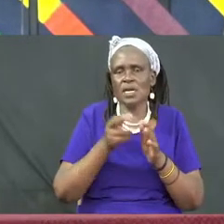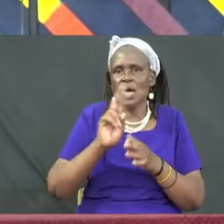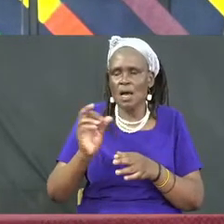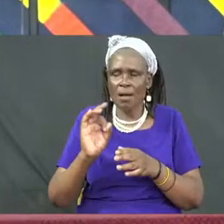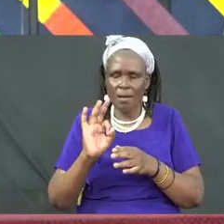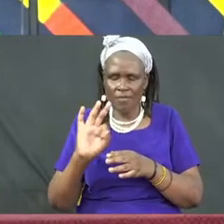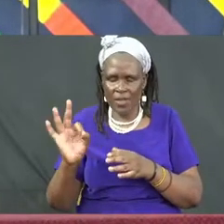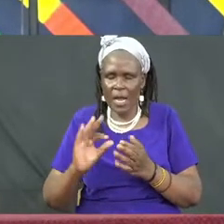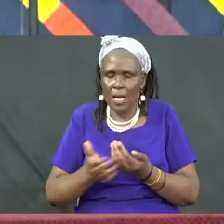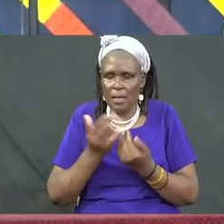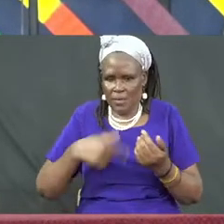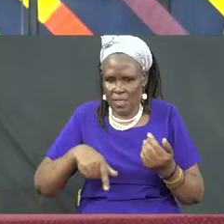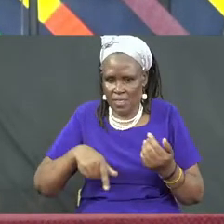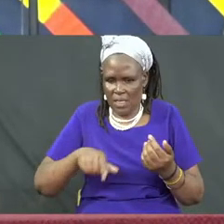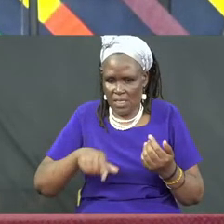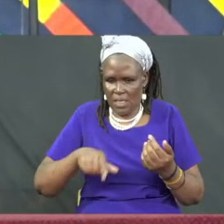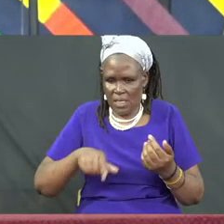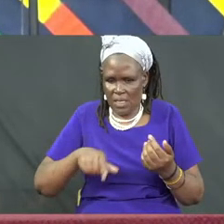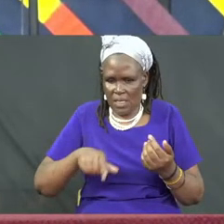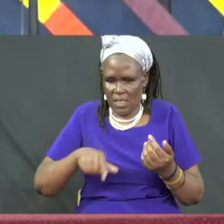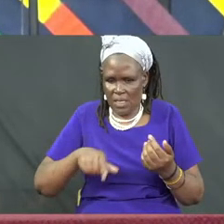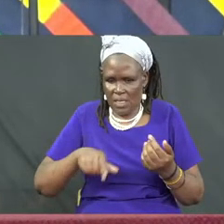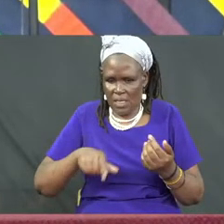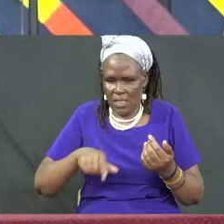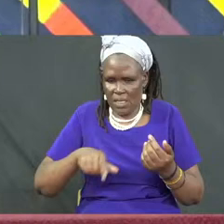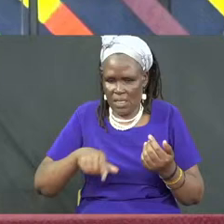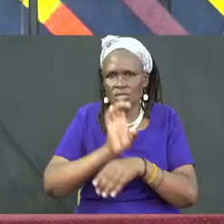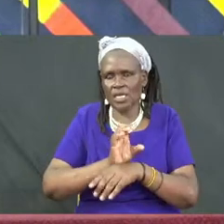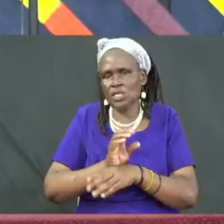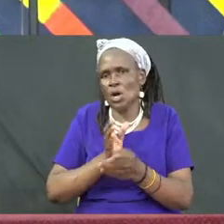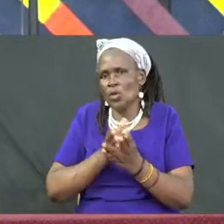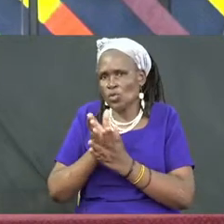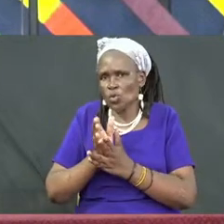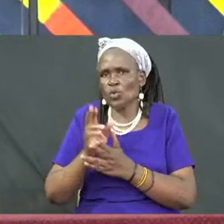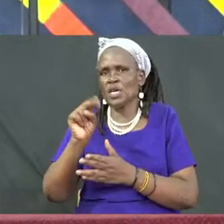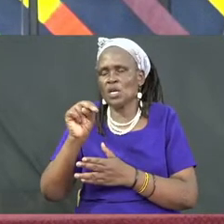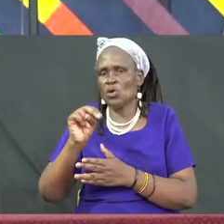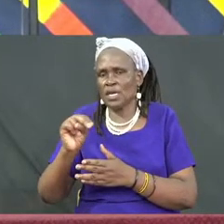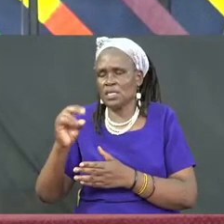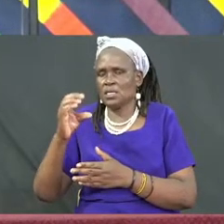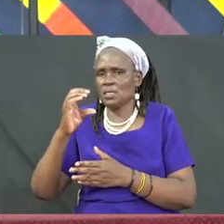what was happening in the church through the Nicolaitan teaching. In other words,